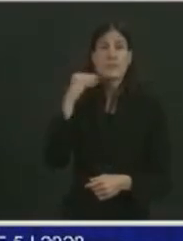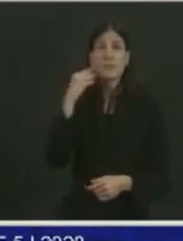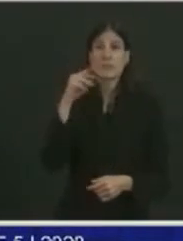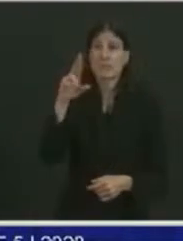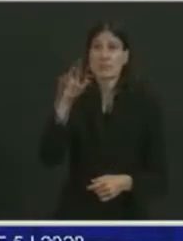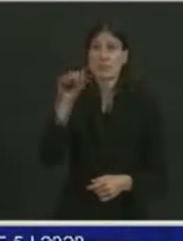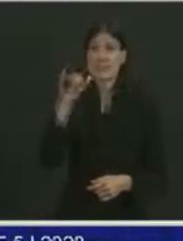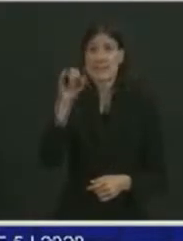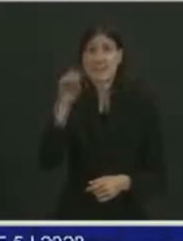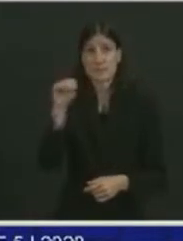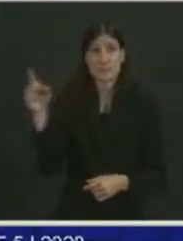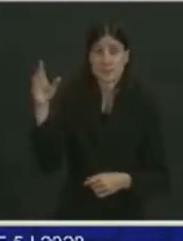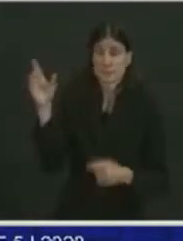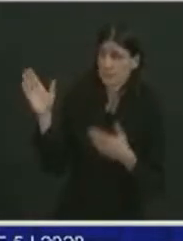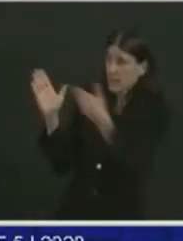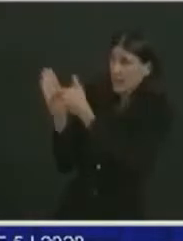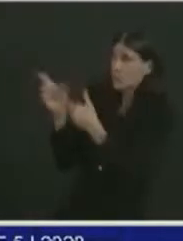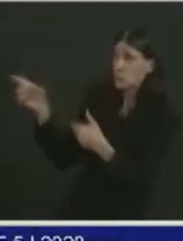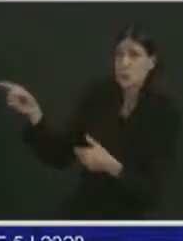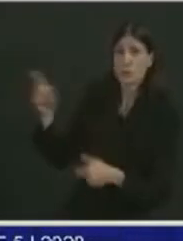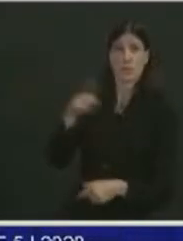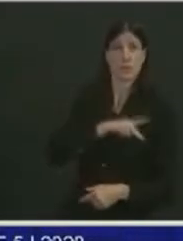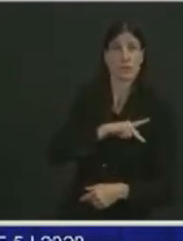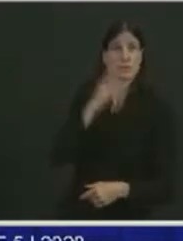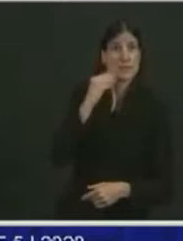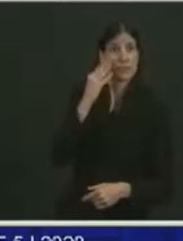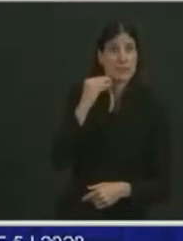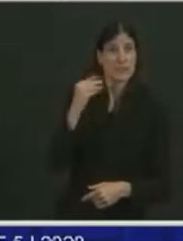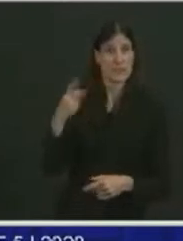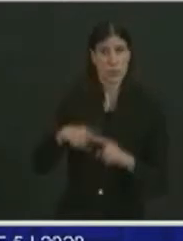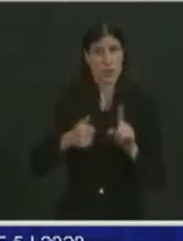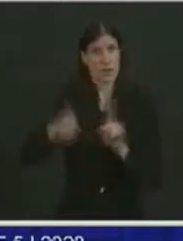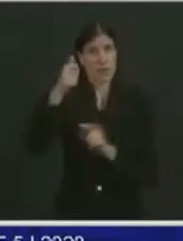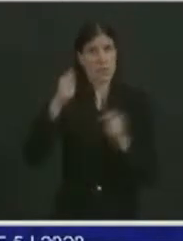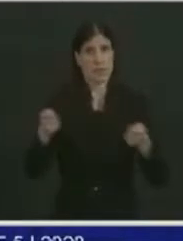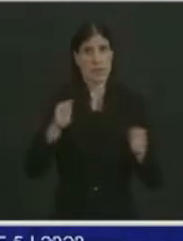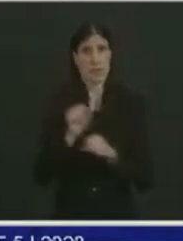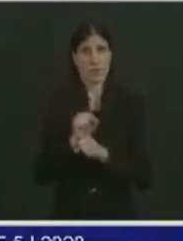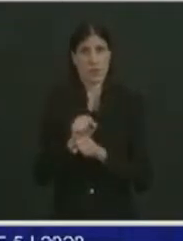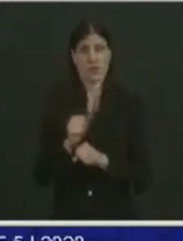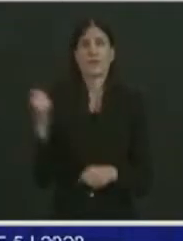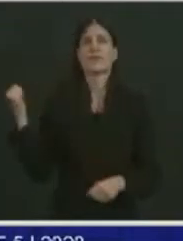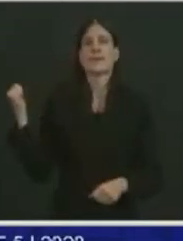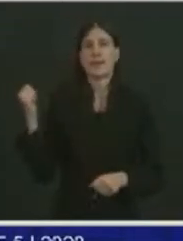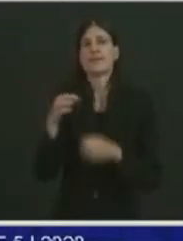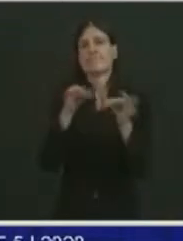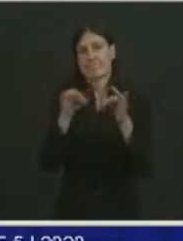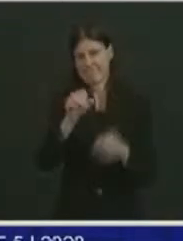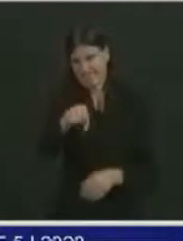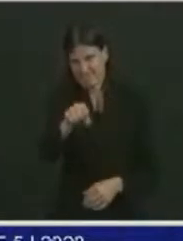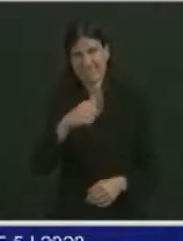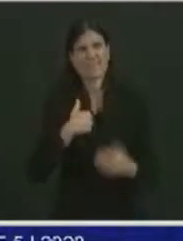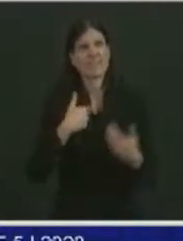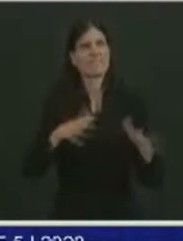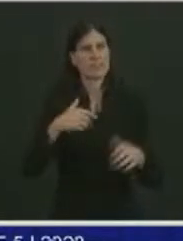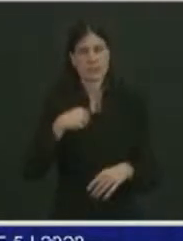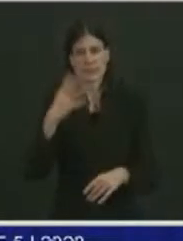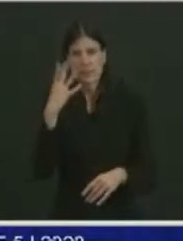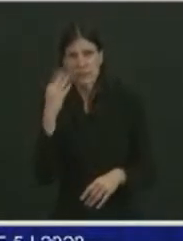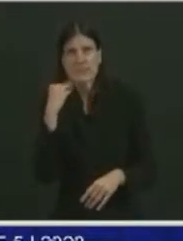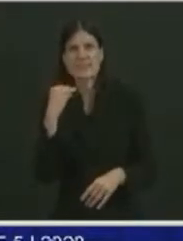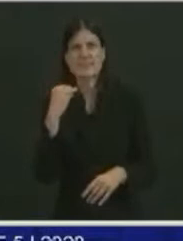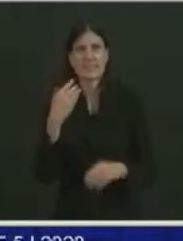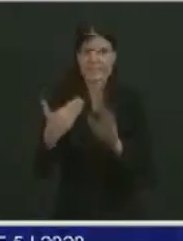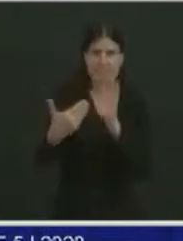while you've been the director? That is a personal question. As the governor shared, experiences